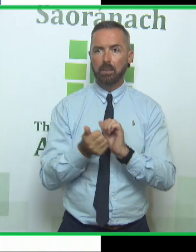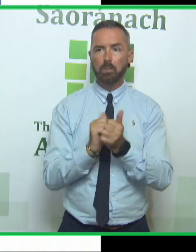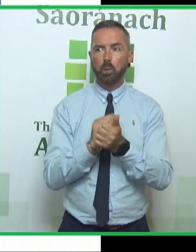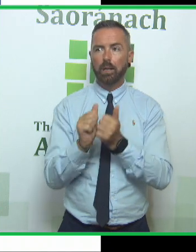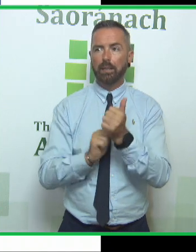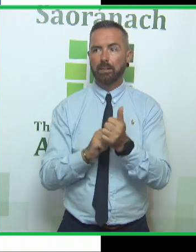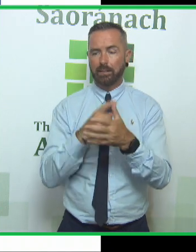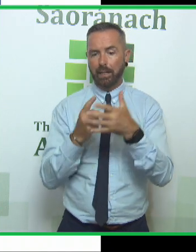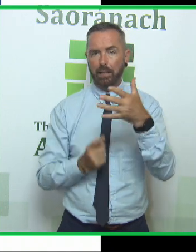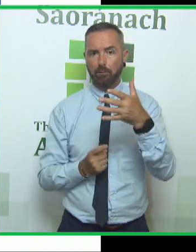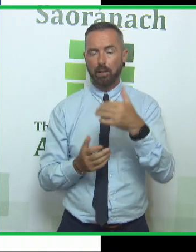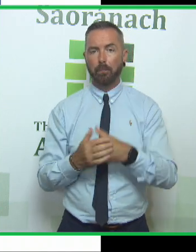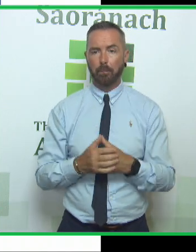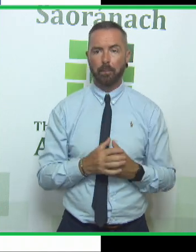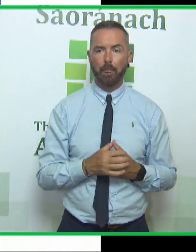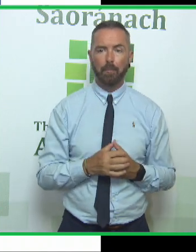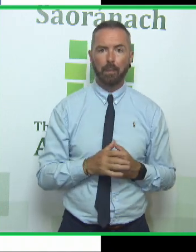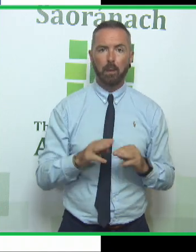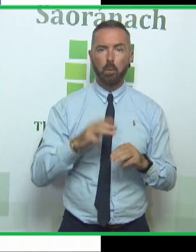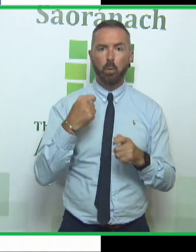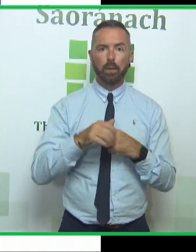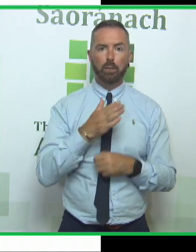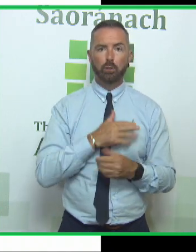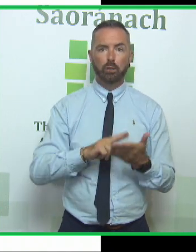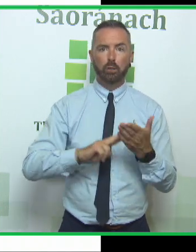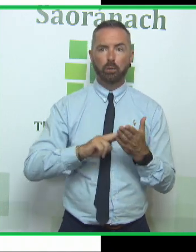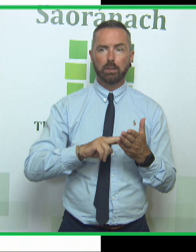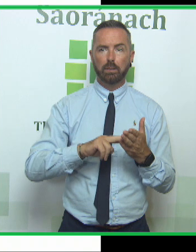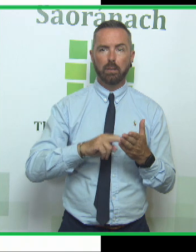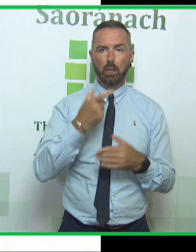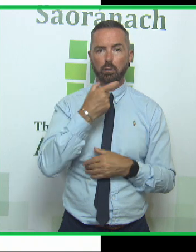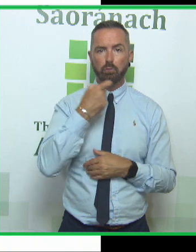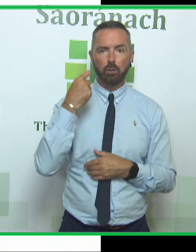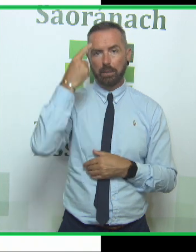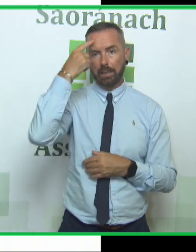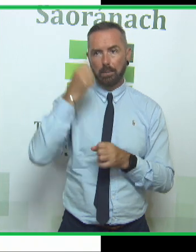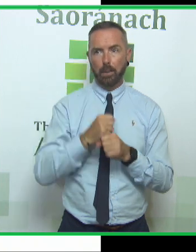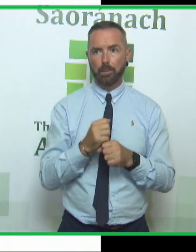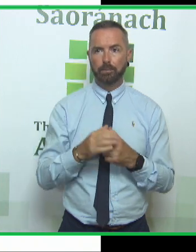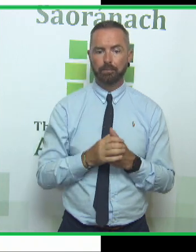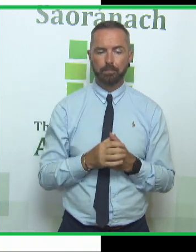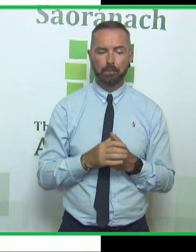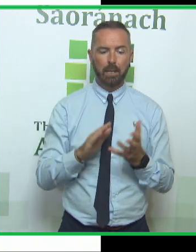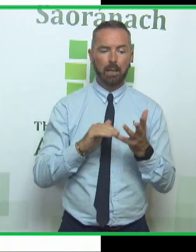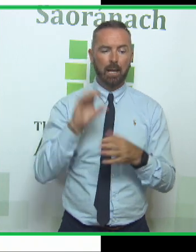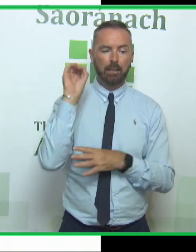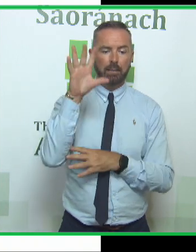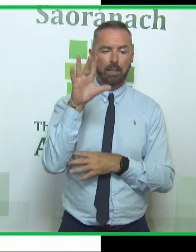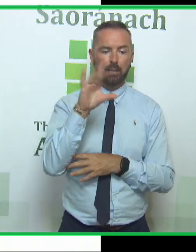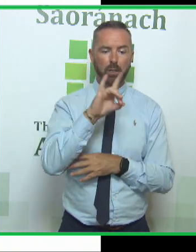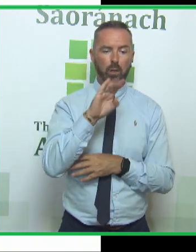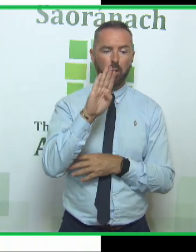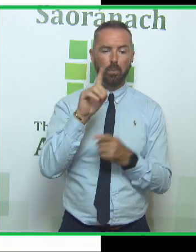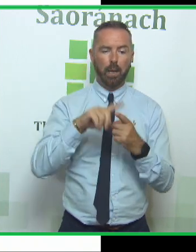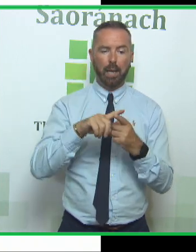activities, etc. So there's more than just the drug use to consider. And the last slide now, the hub and spoke model that